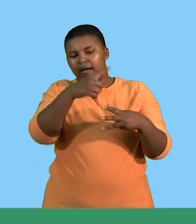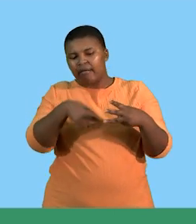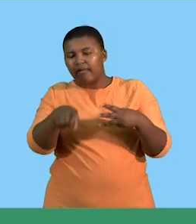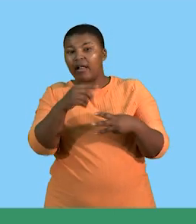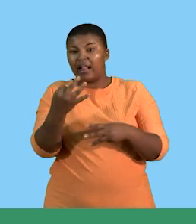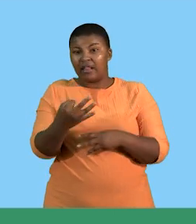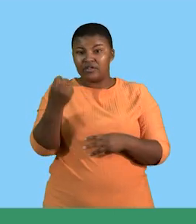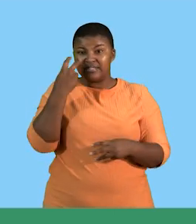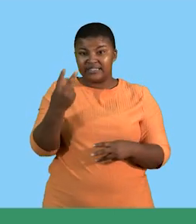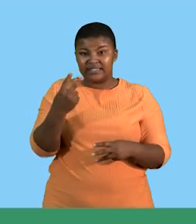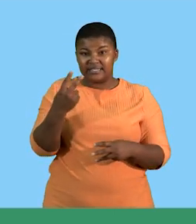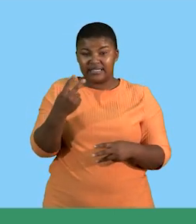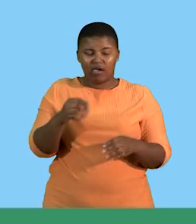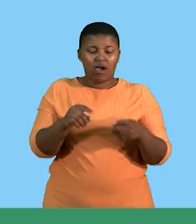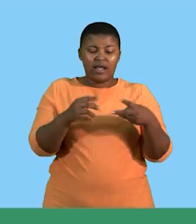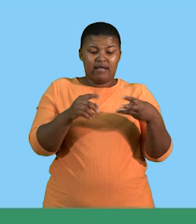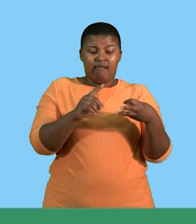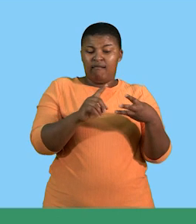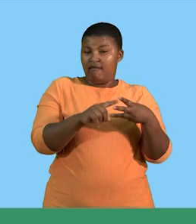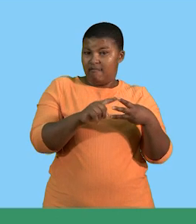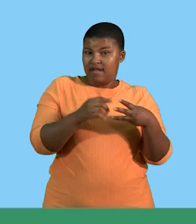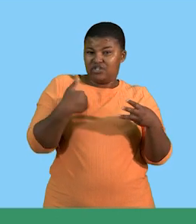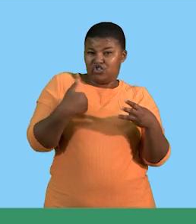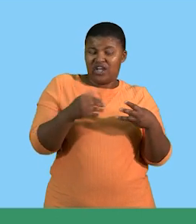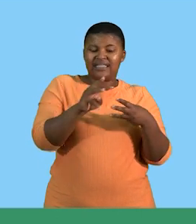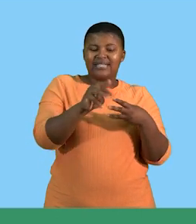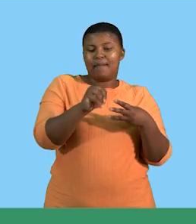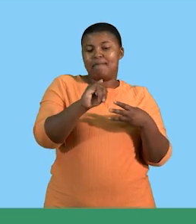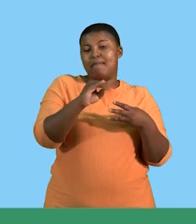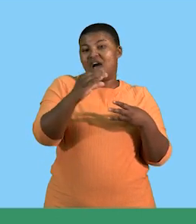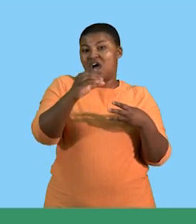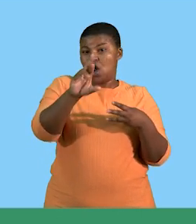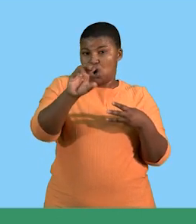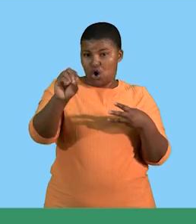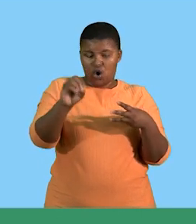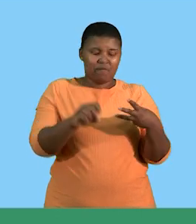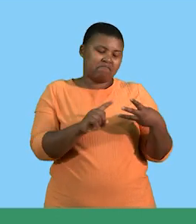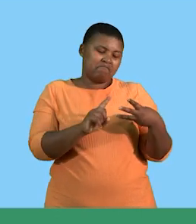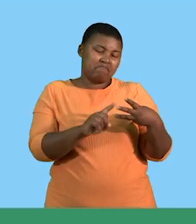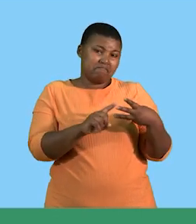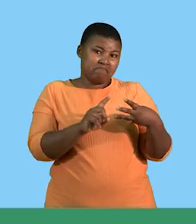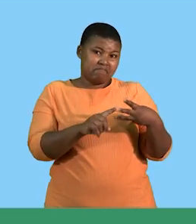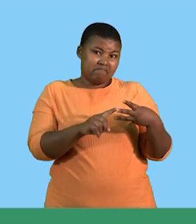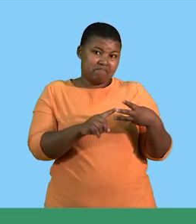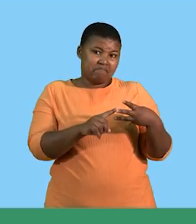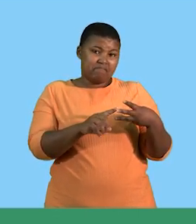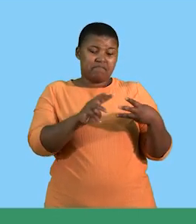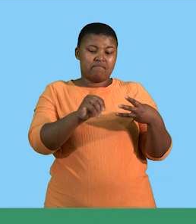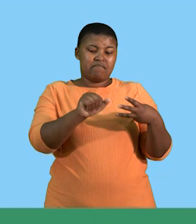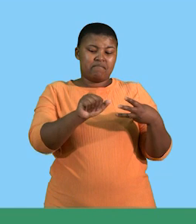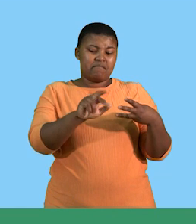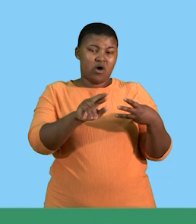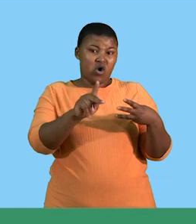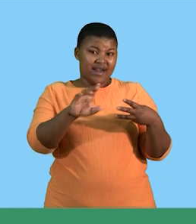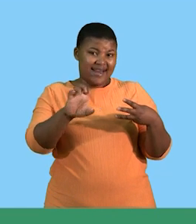you here. This little one in the middle is the micro environment, and the second circle on this side is